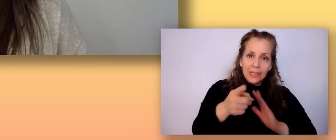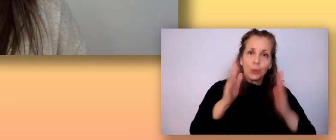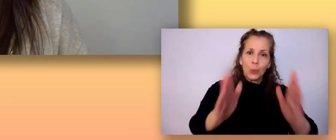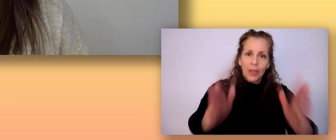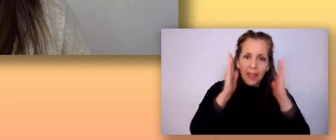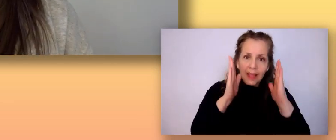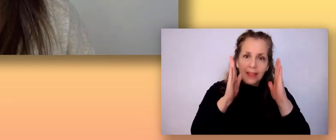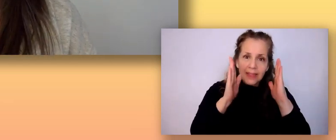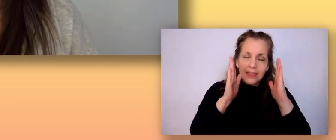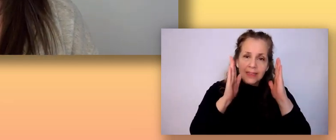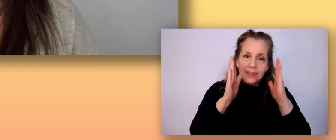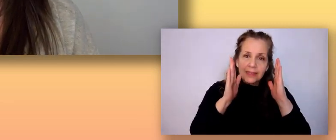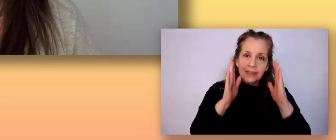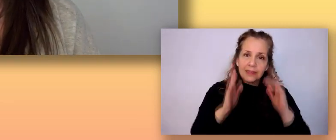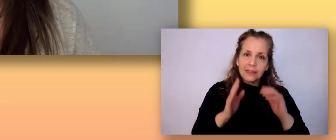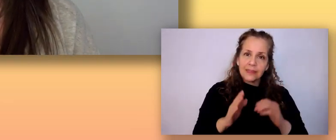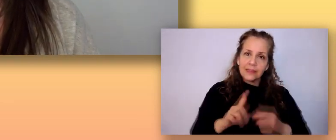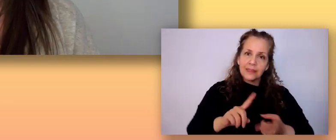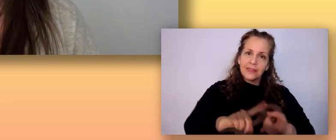me.